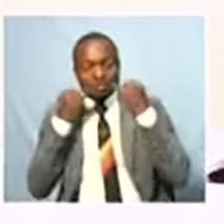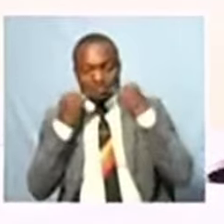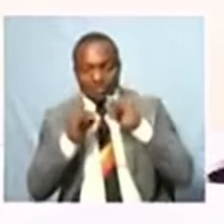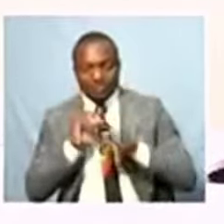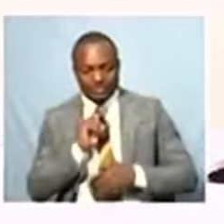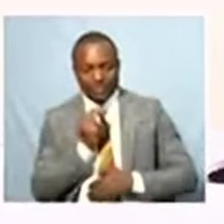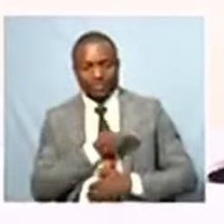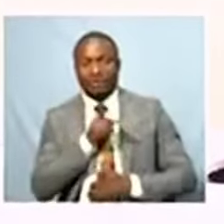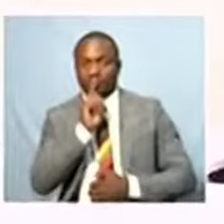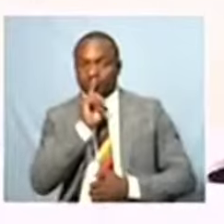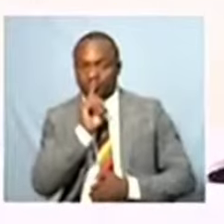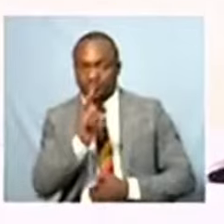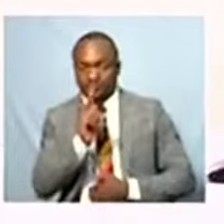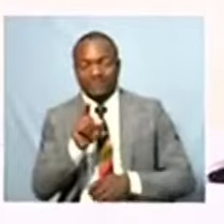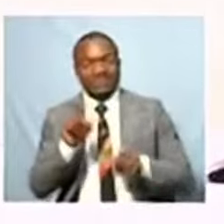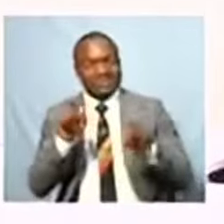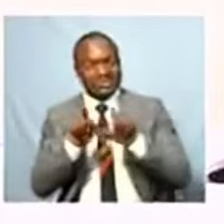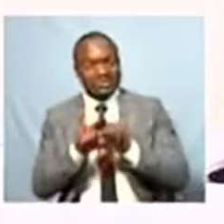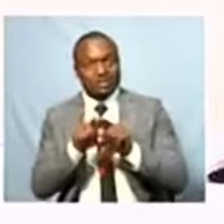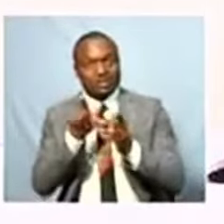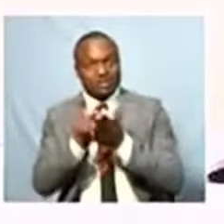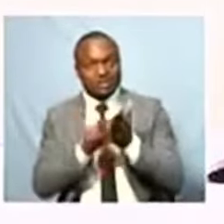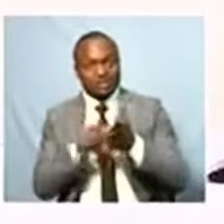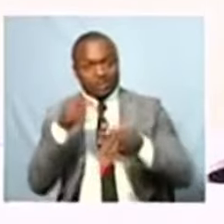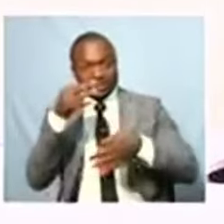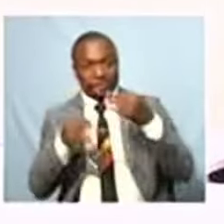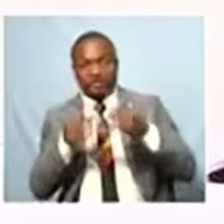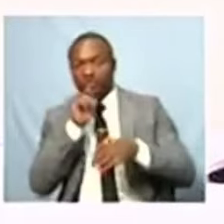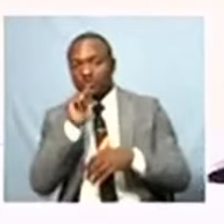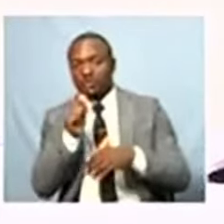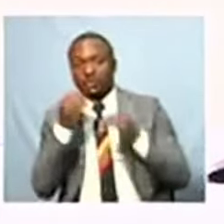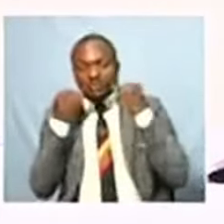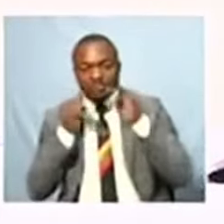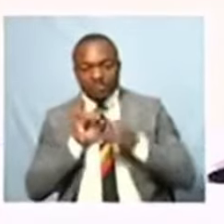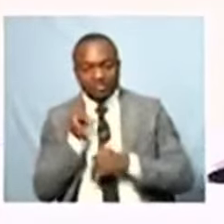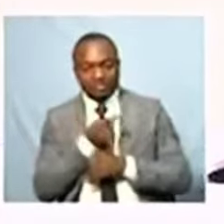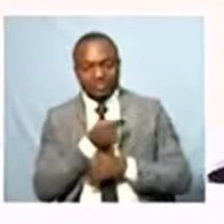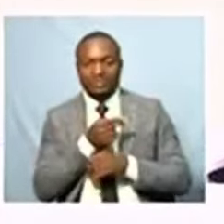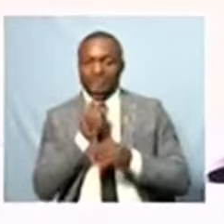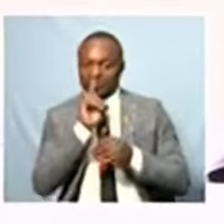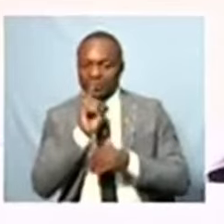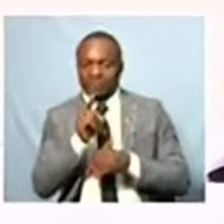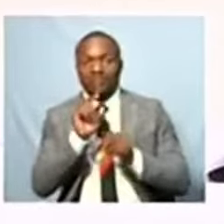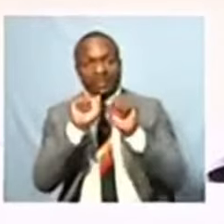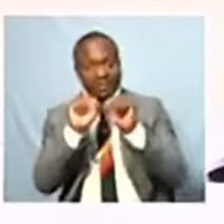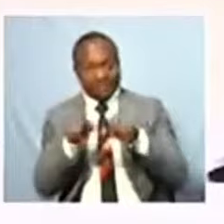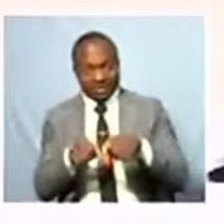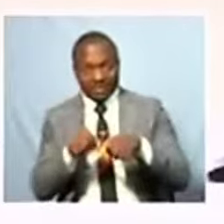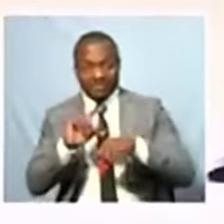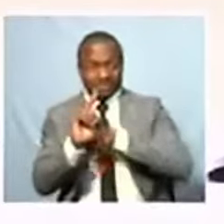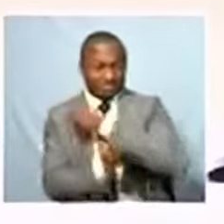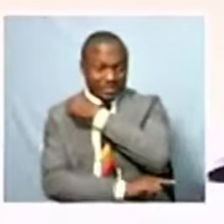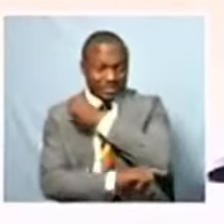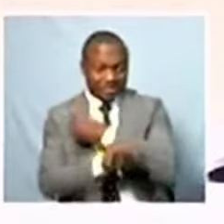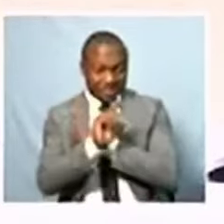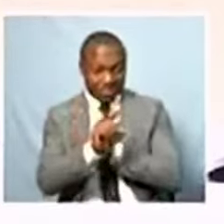truth. But the same Cap 12, if you don't tell us the truth, can also sometimes tie you. You will take us through your